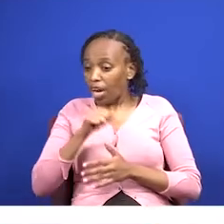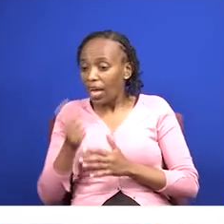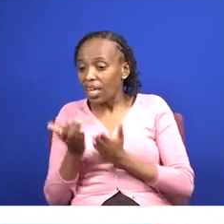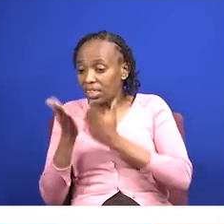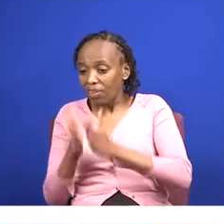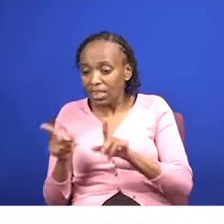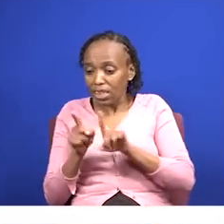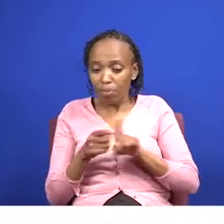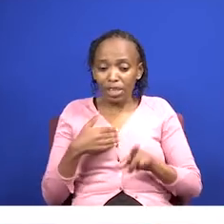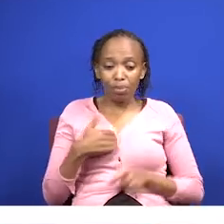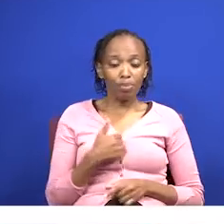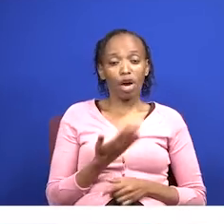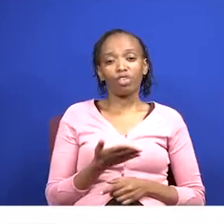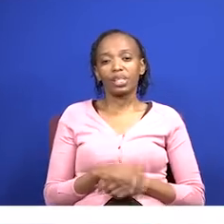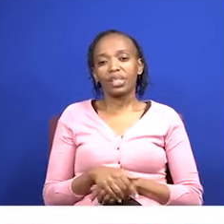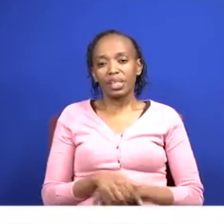servant just as I had on you?'